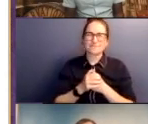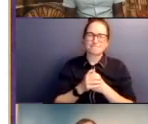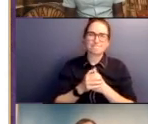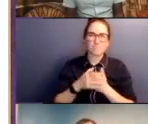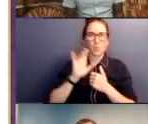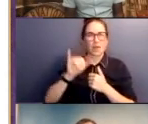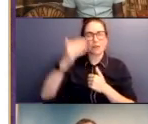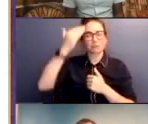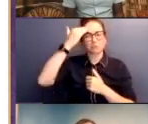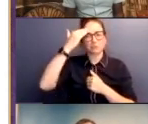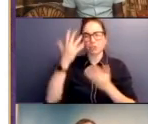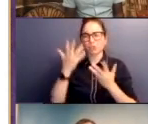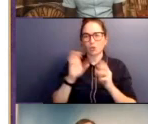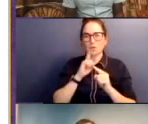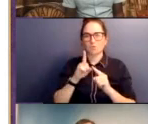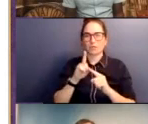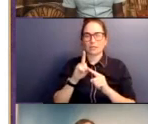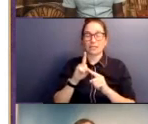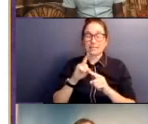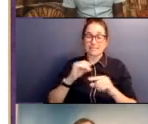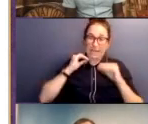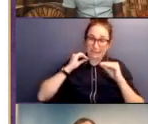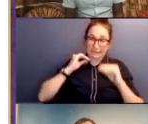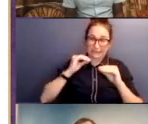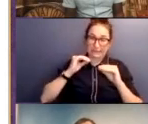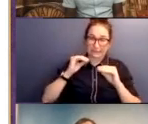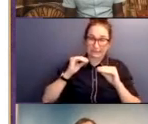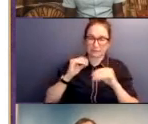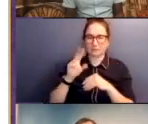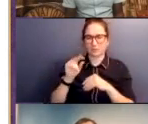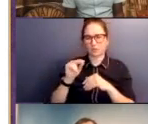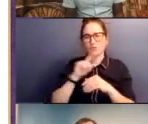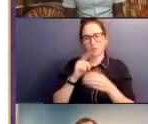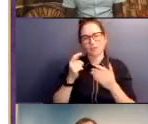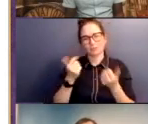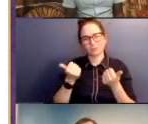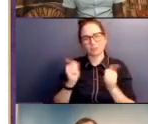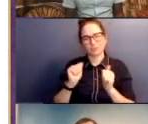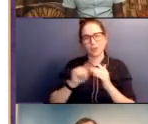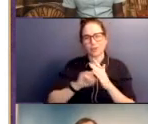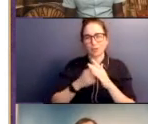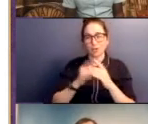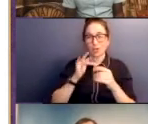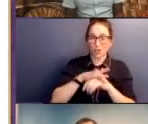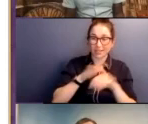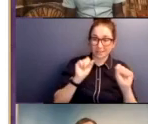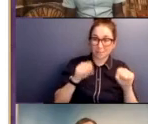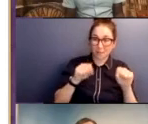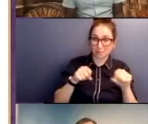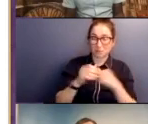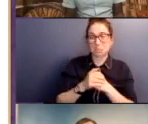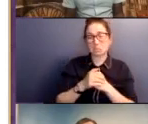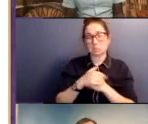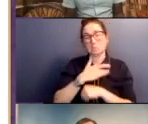mind, you don't want to cram the kids, you know, so you want to try to start early as possible. And I would normally